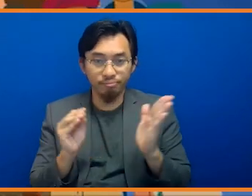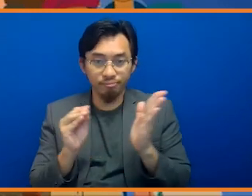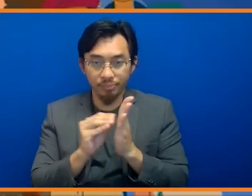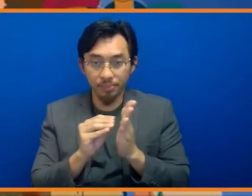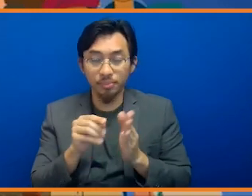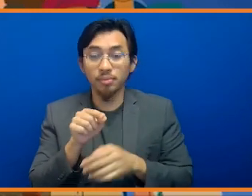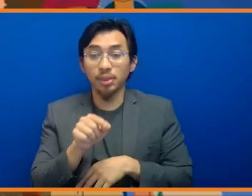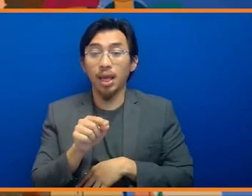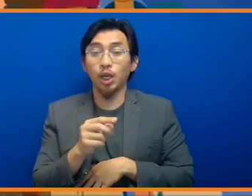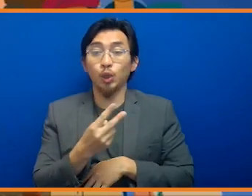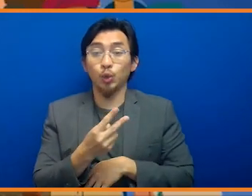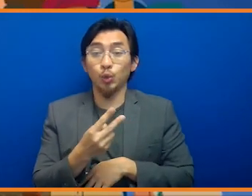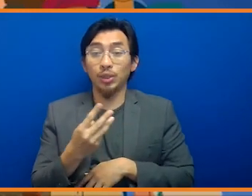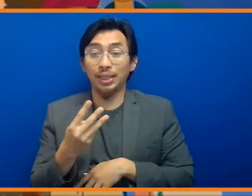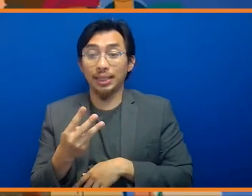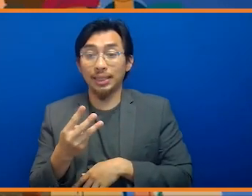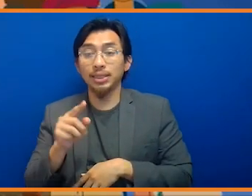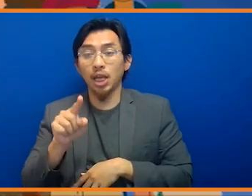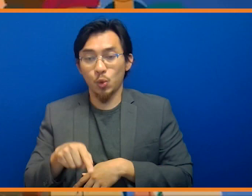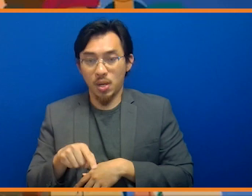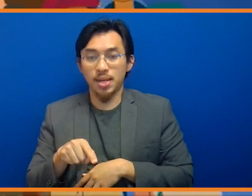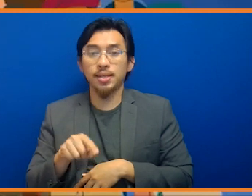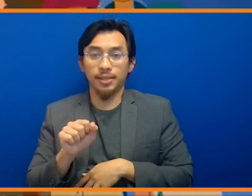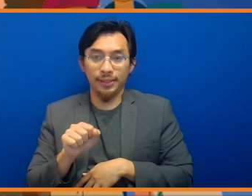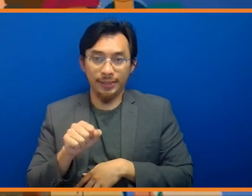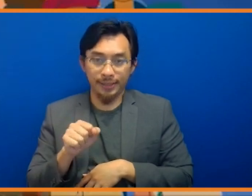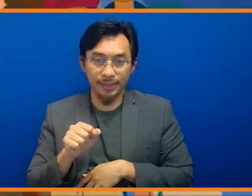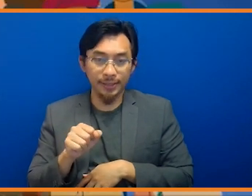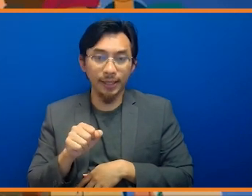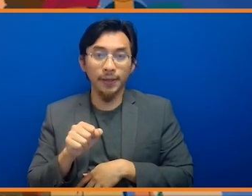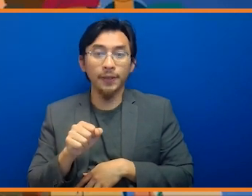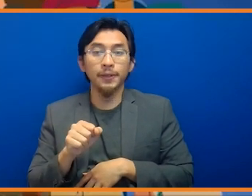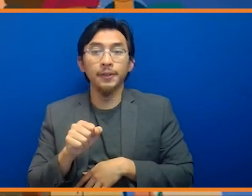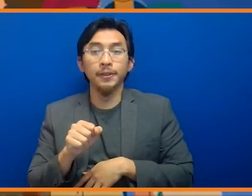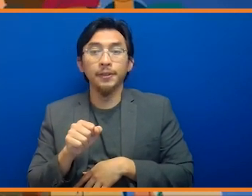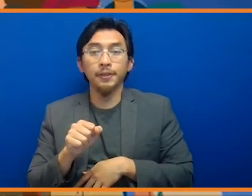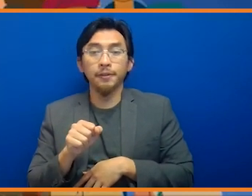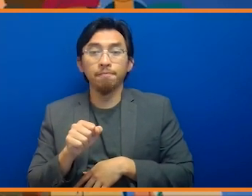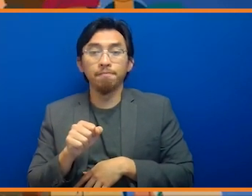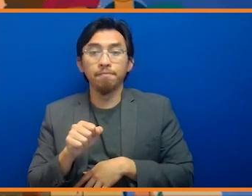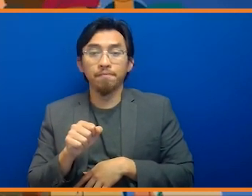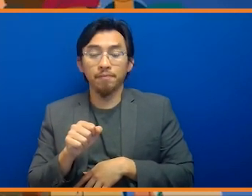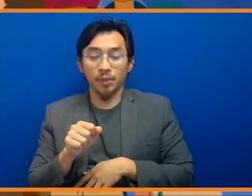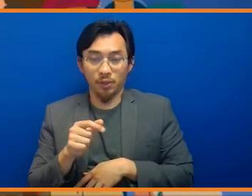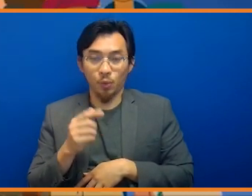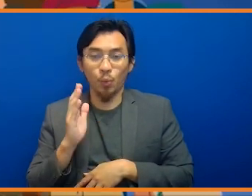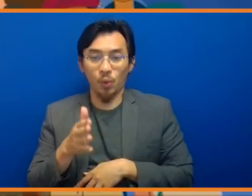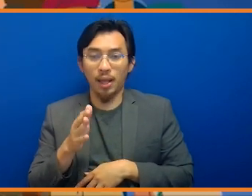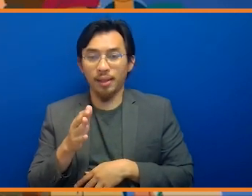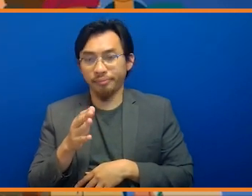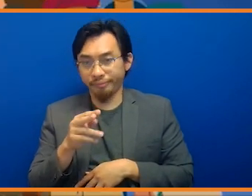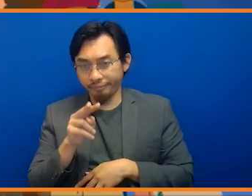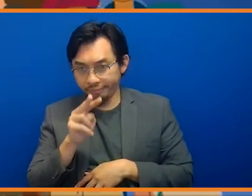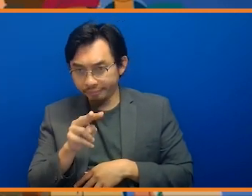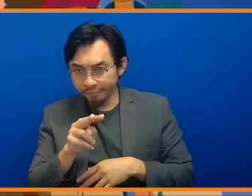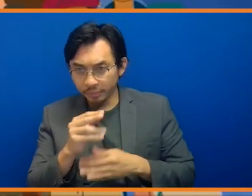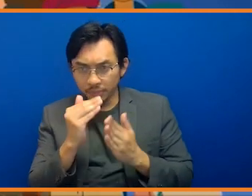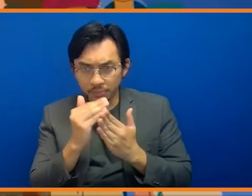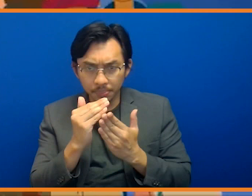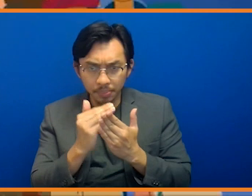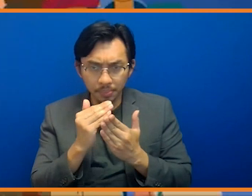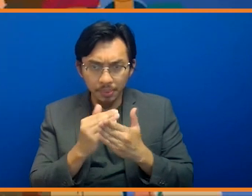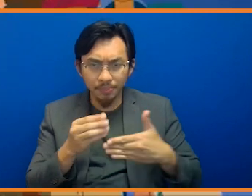And then it is on 23rd of January. Yes. Where can we find the guidelines